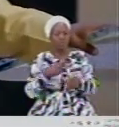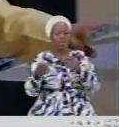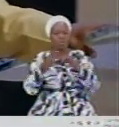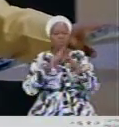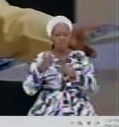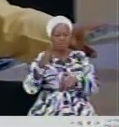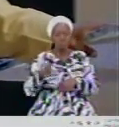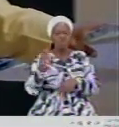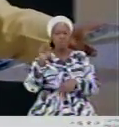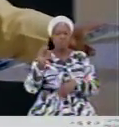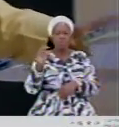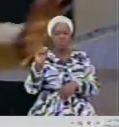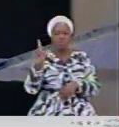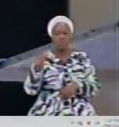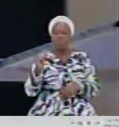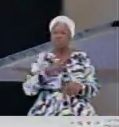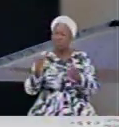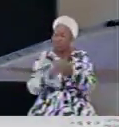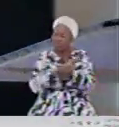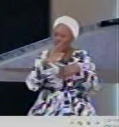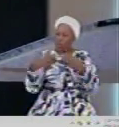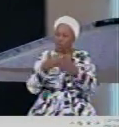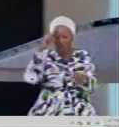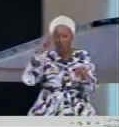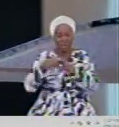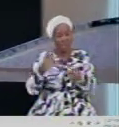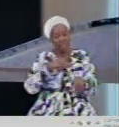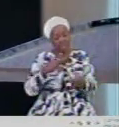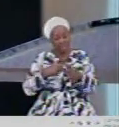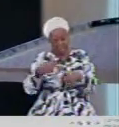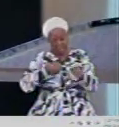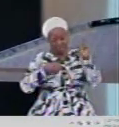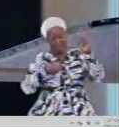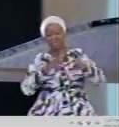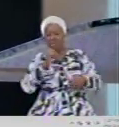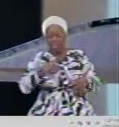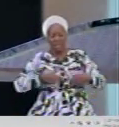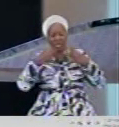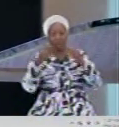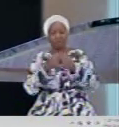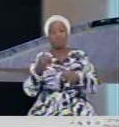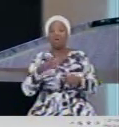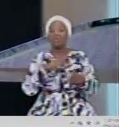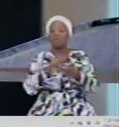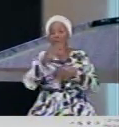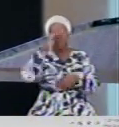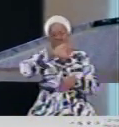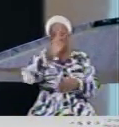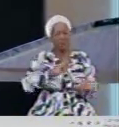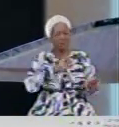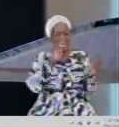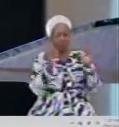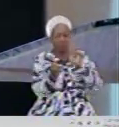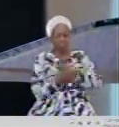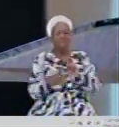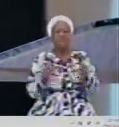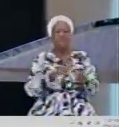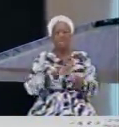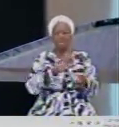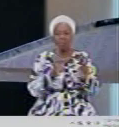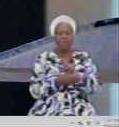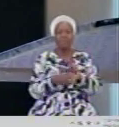whole covenant, and I'm angry with you. And the man did not repent. He was in that